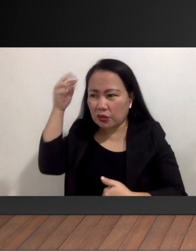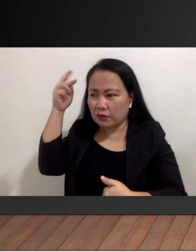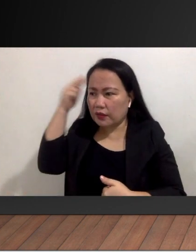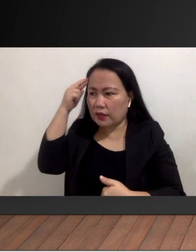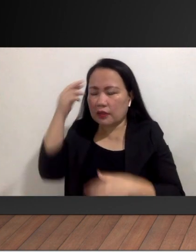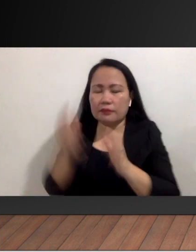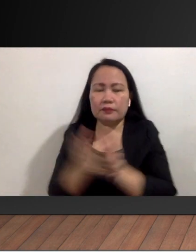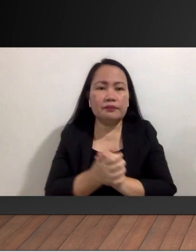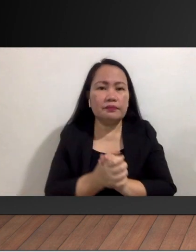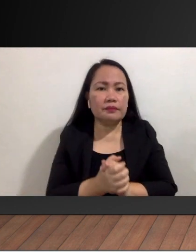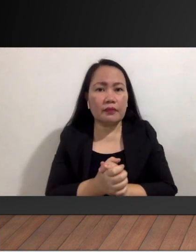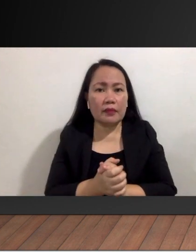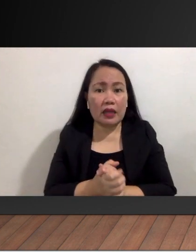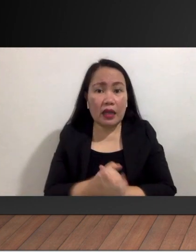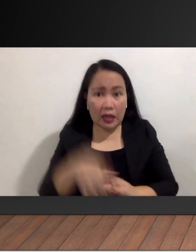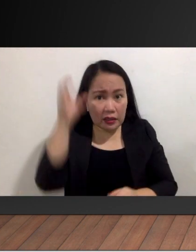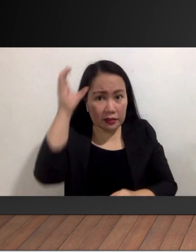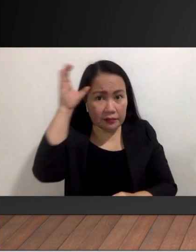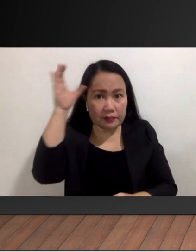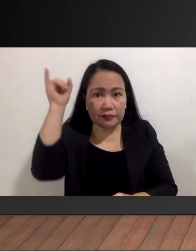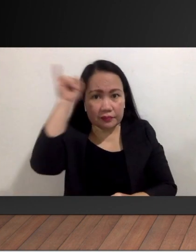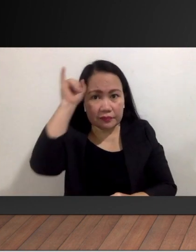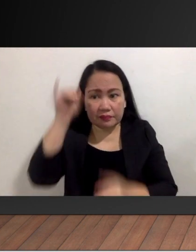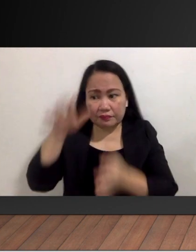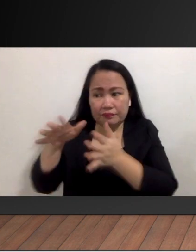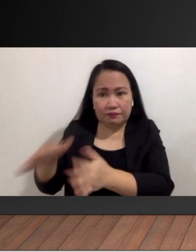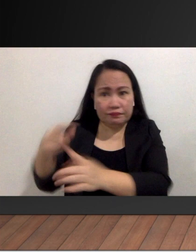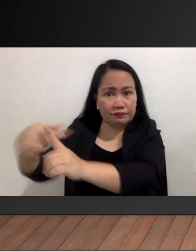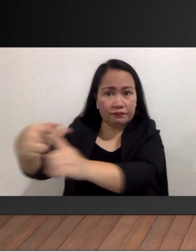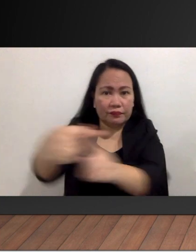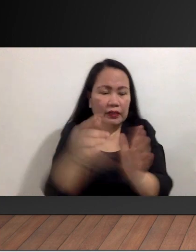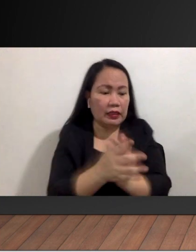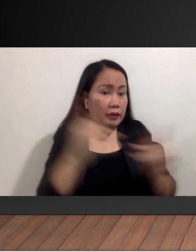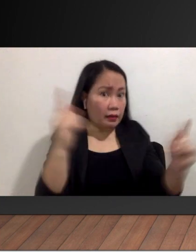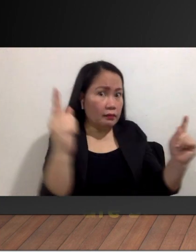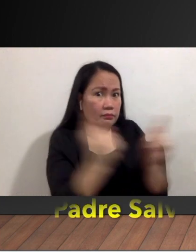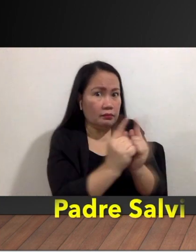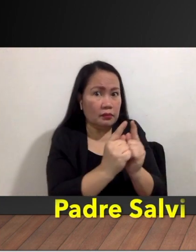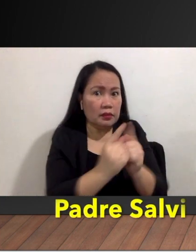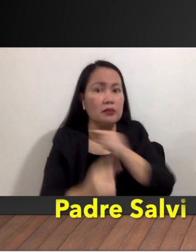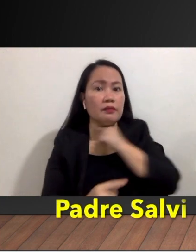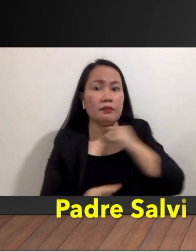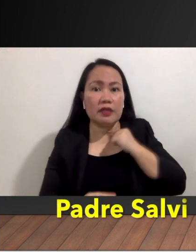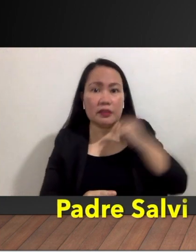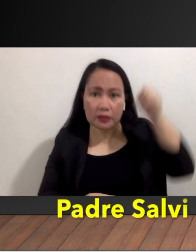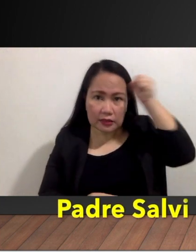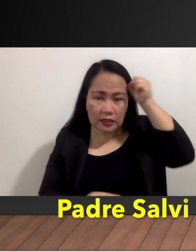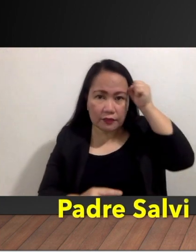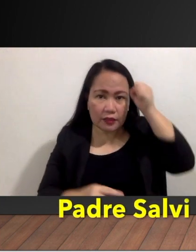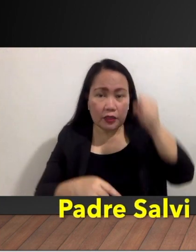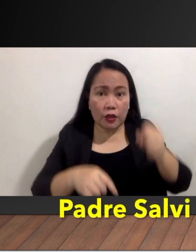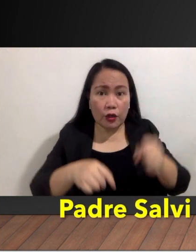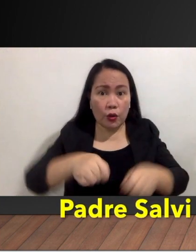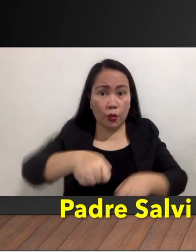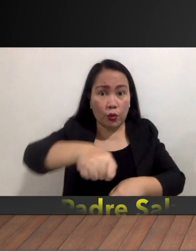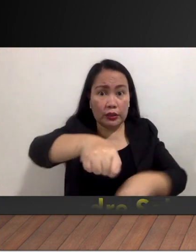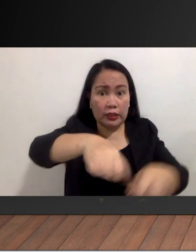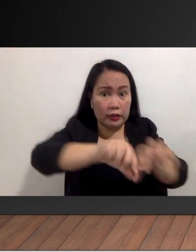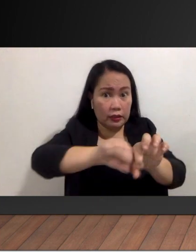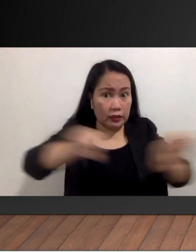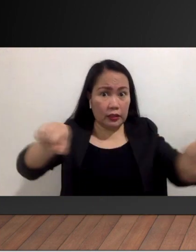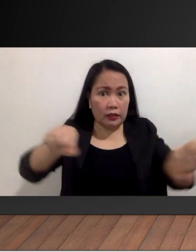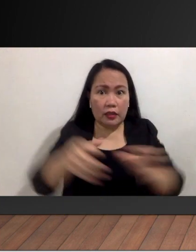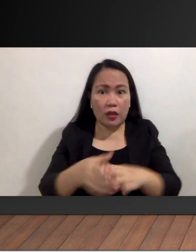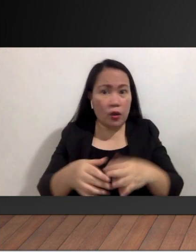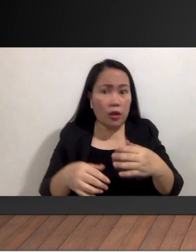corpse. He left the tomb and met Padre Salvi holding his cane. Although he had